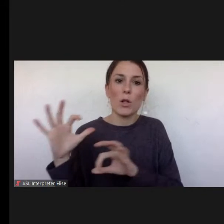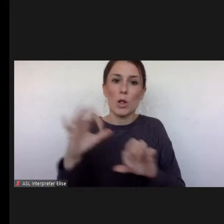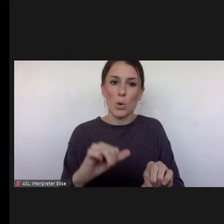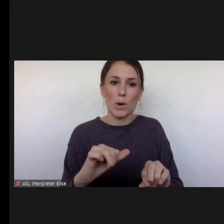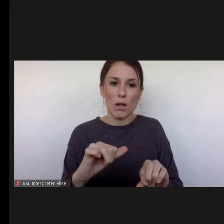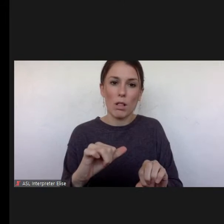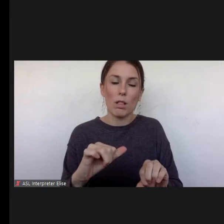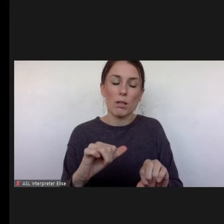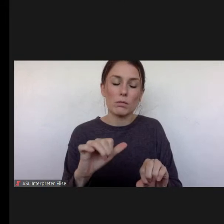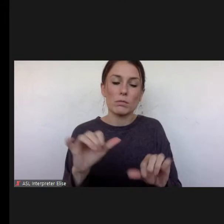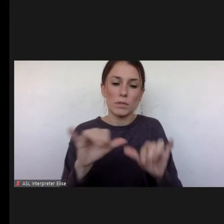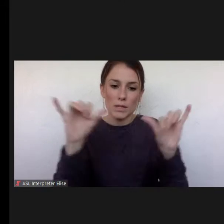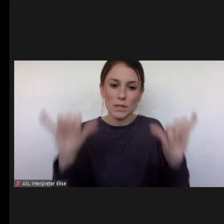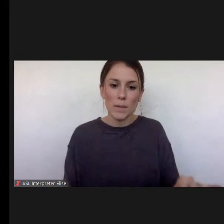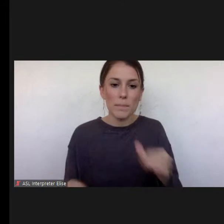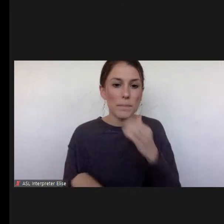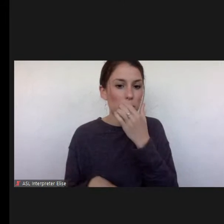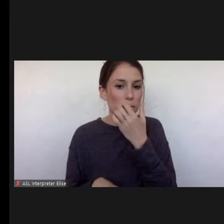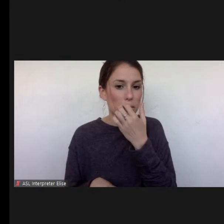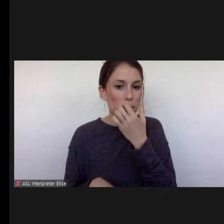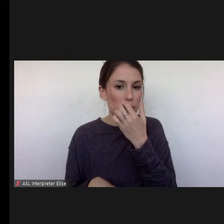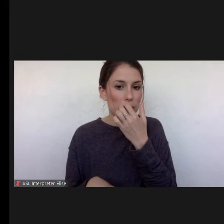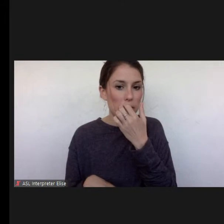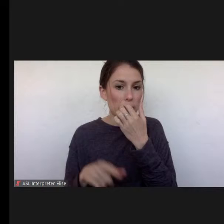Without further ado, we open the floor to